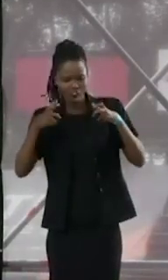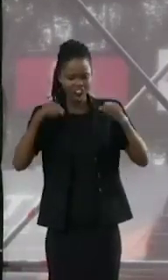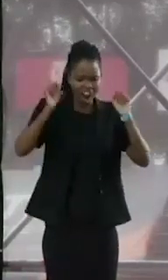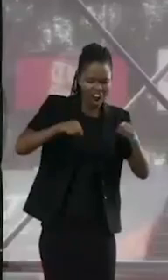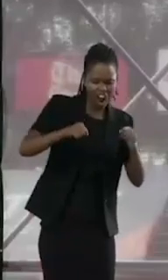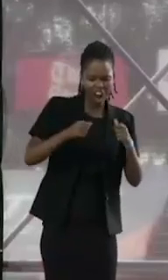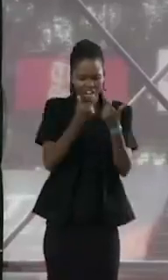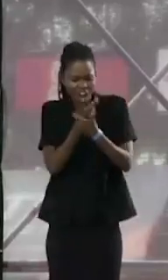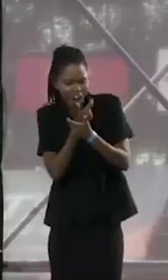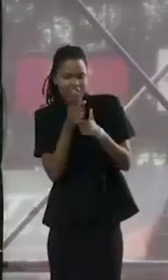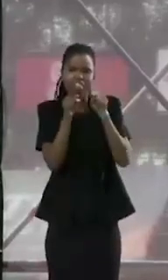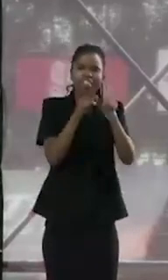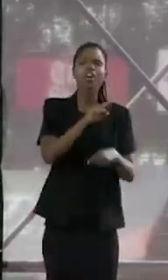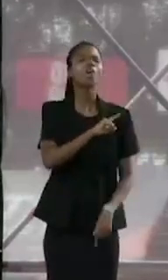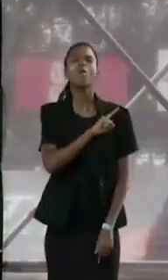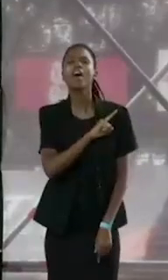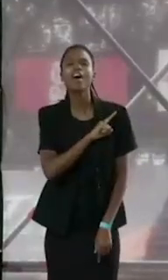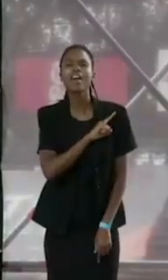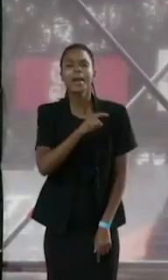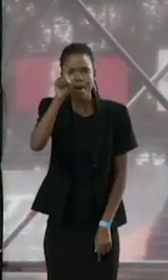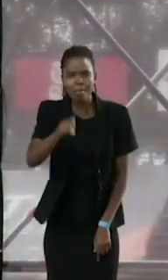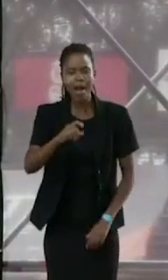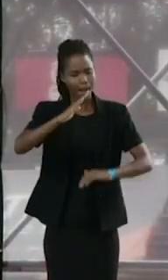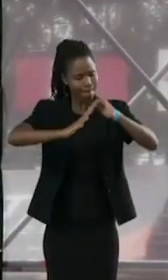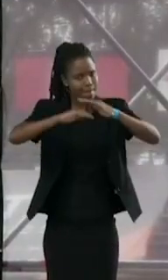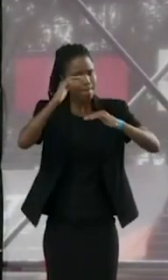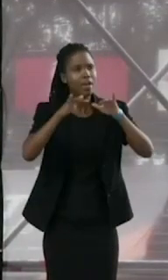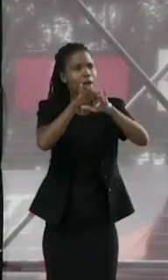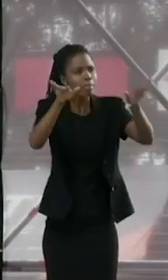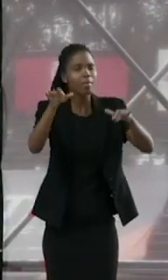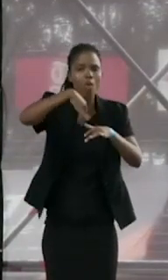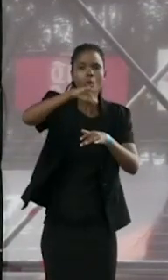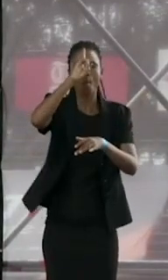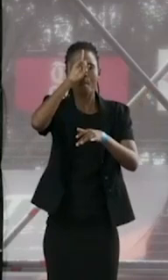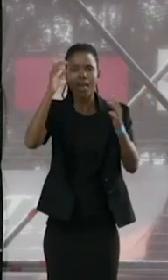Why are we not at this point building ourselves as black people